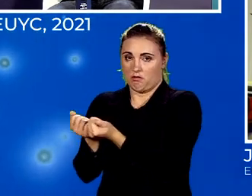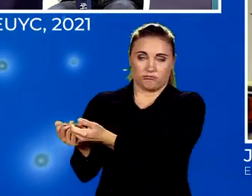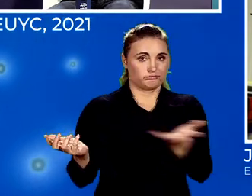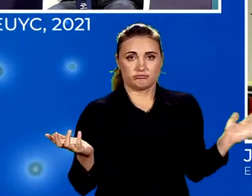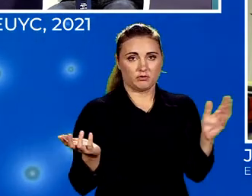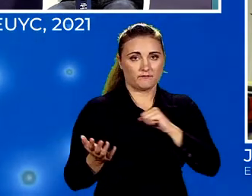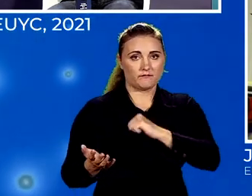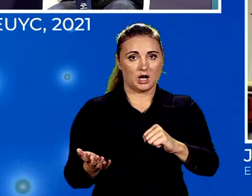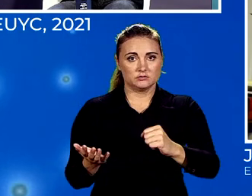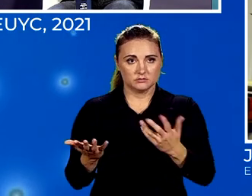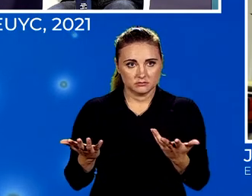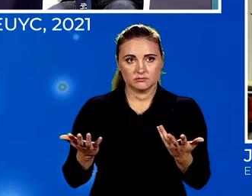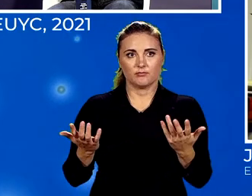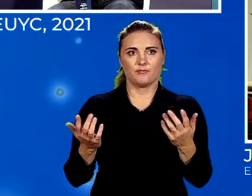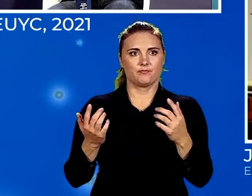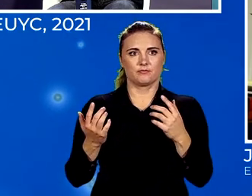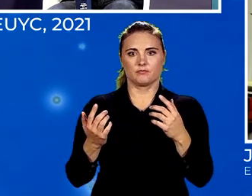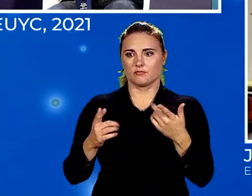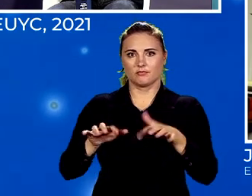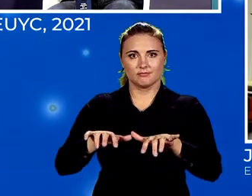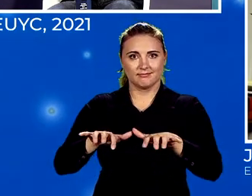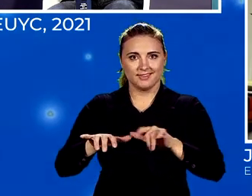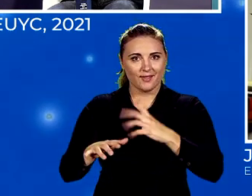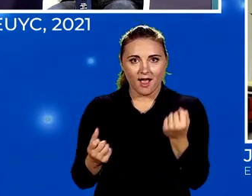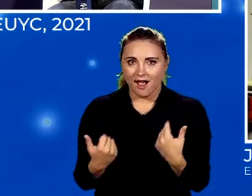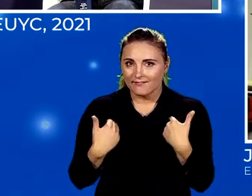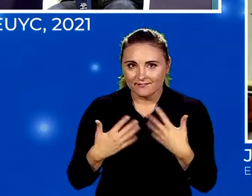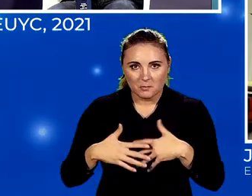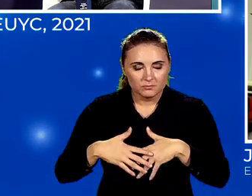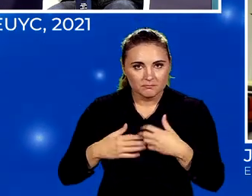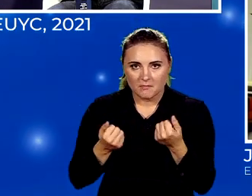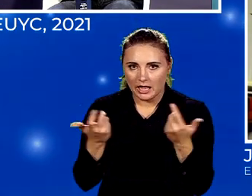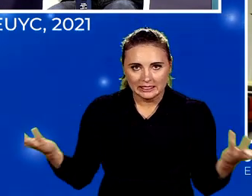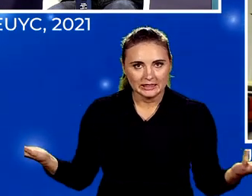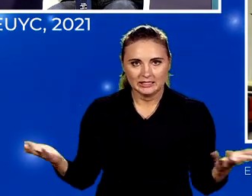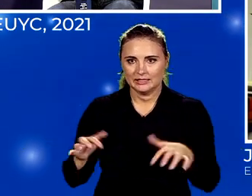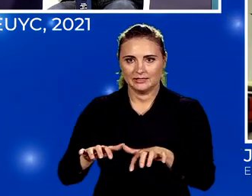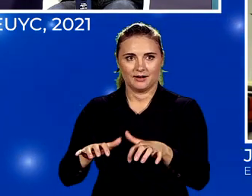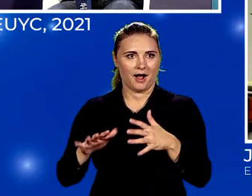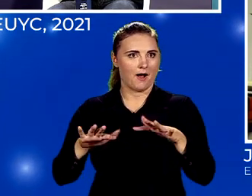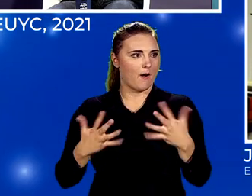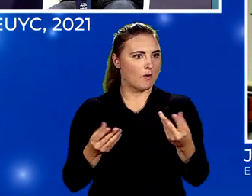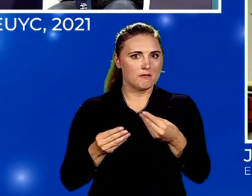enough IT technology around us and so on. So I am also quite